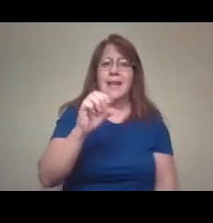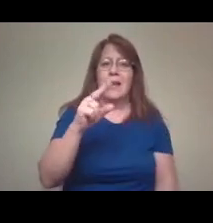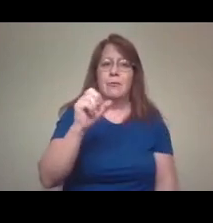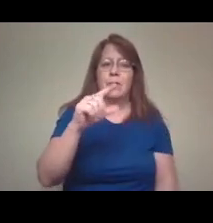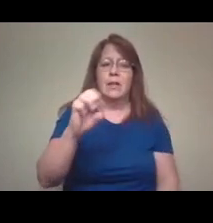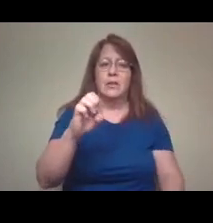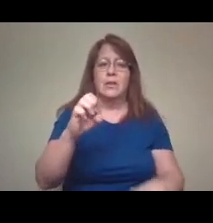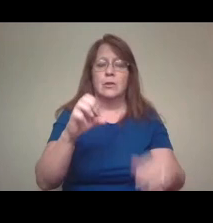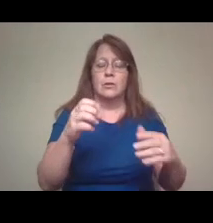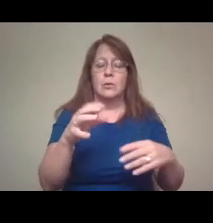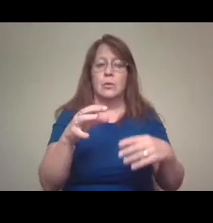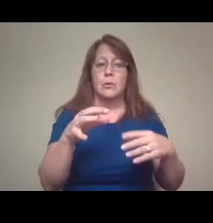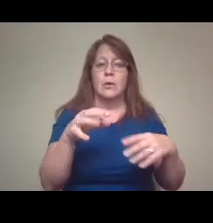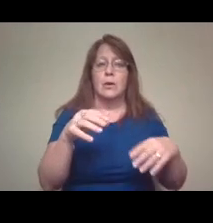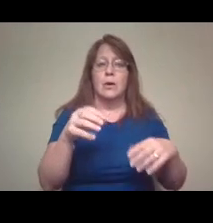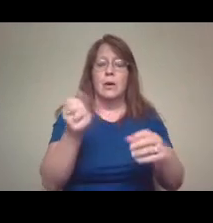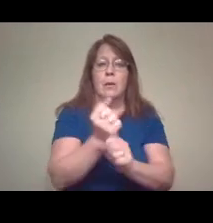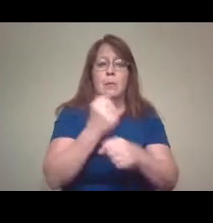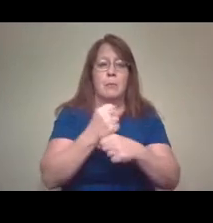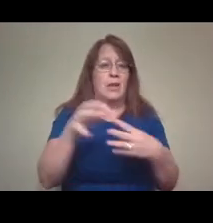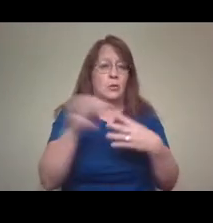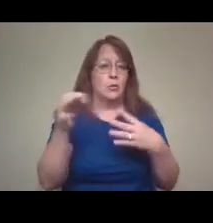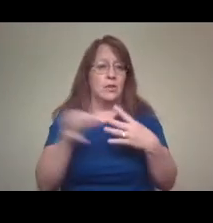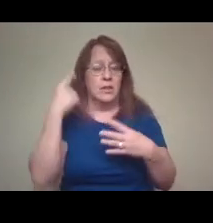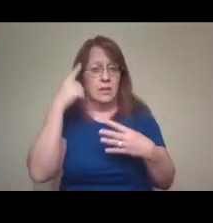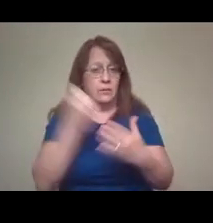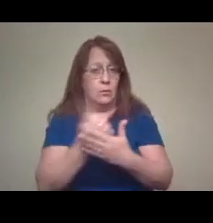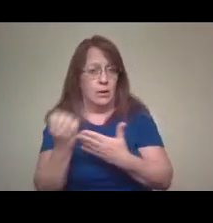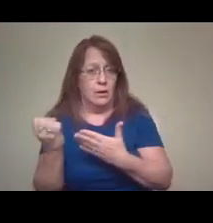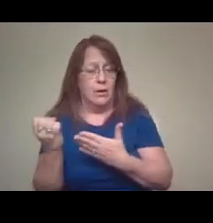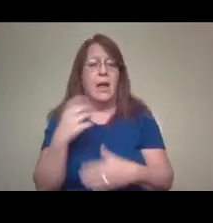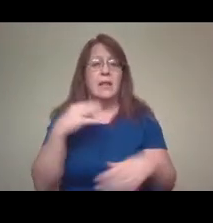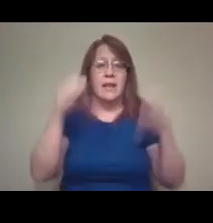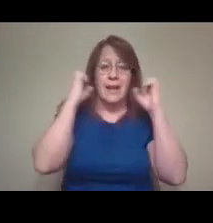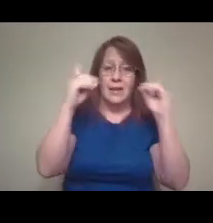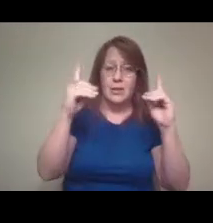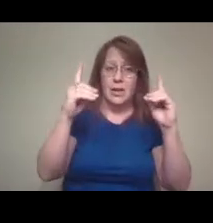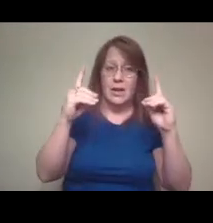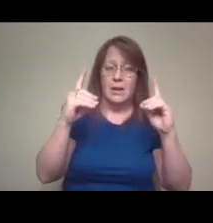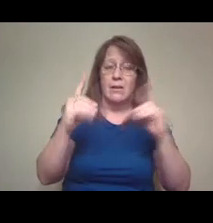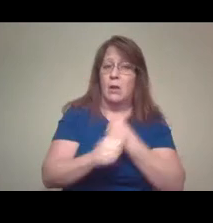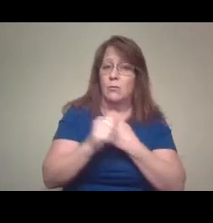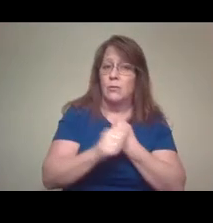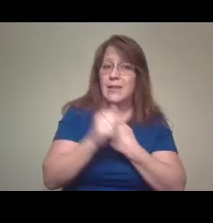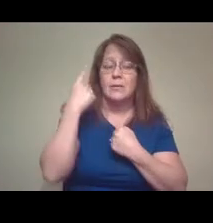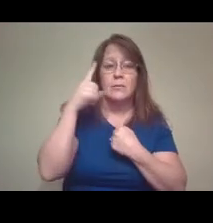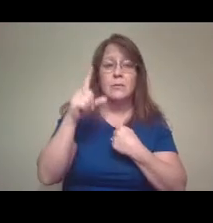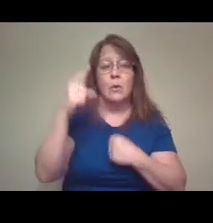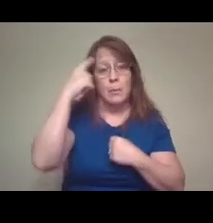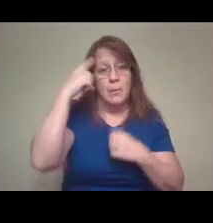create choice for services and resources, educate on risk and protective factors for mental health and